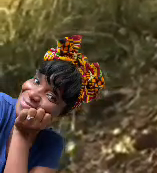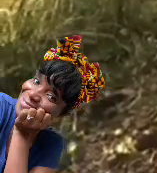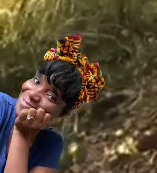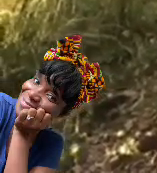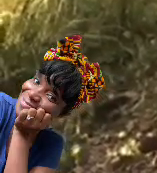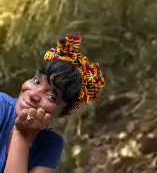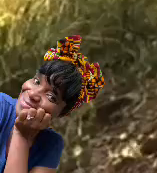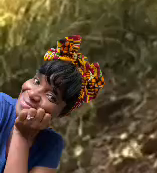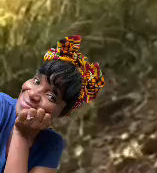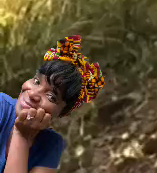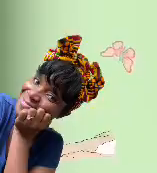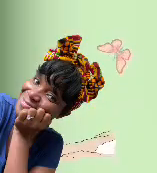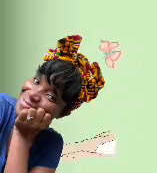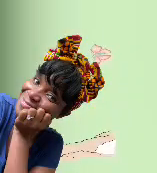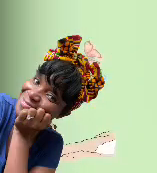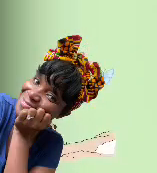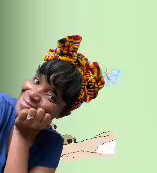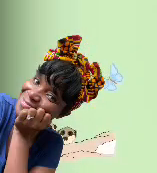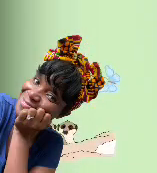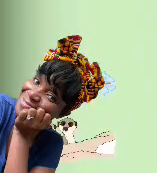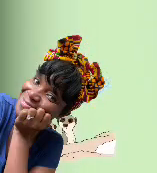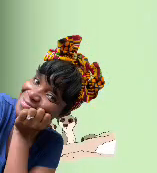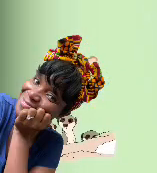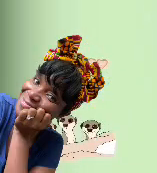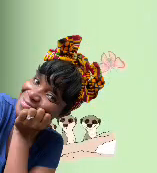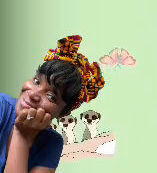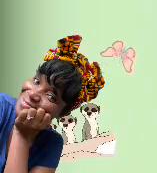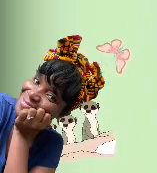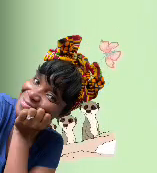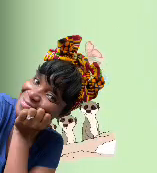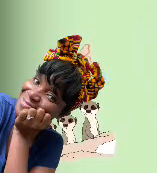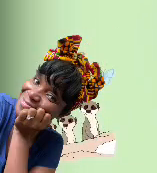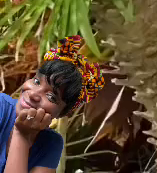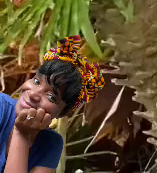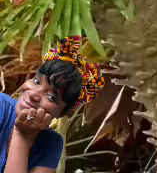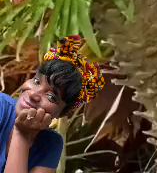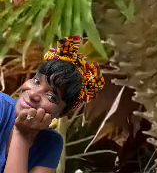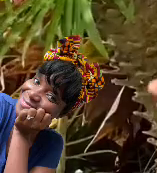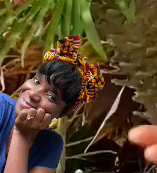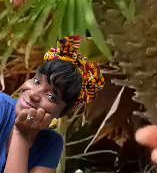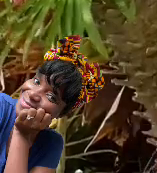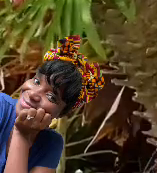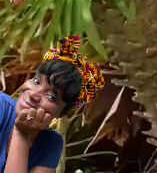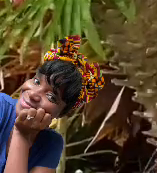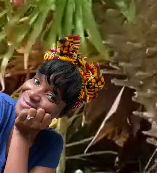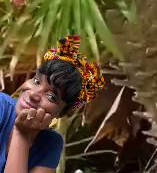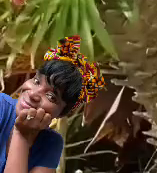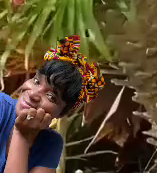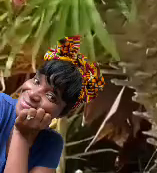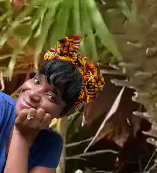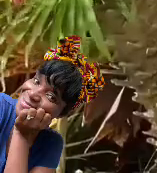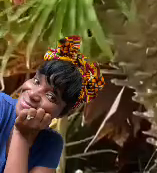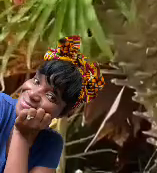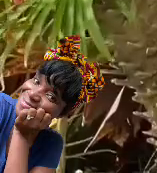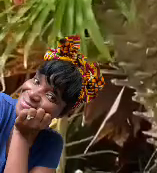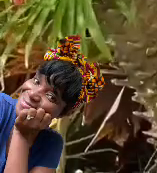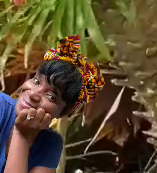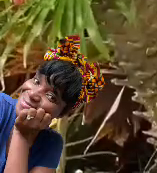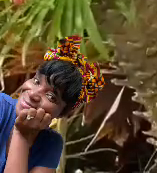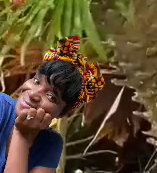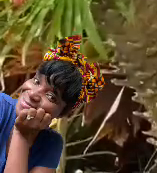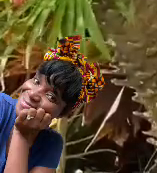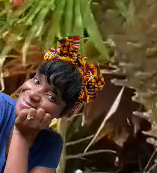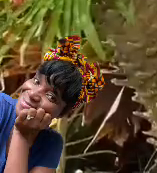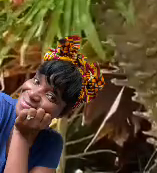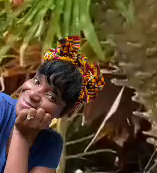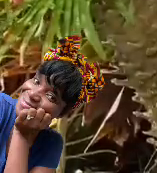amazing crafty teachers. Thank you so much, Nhael, for always sharing with us those